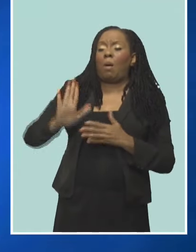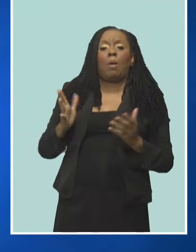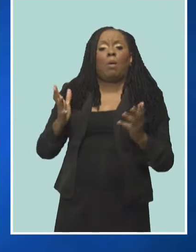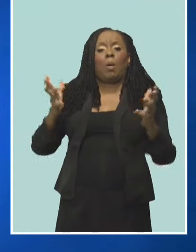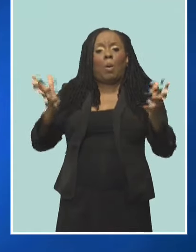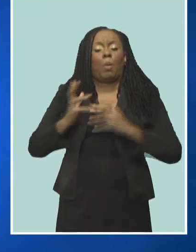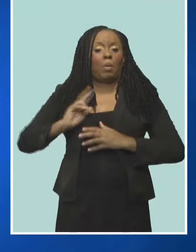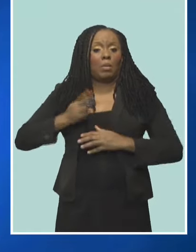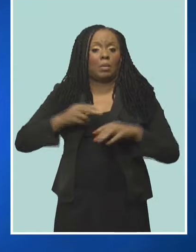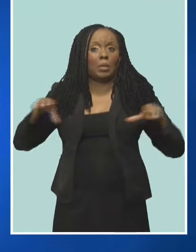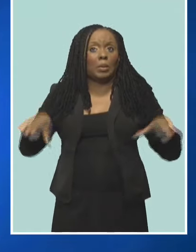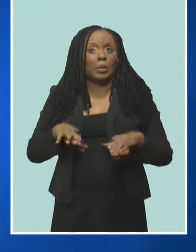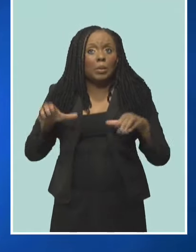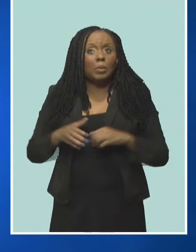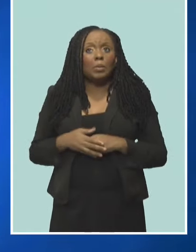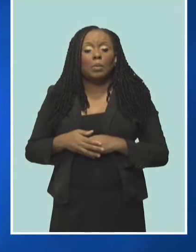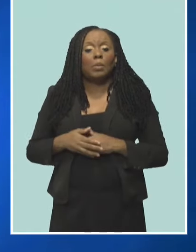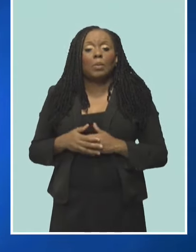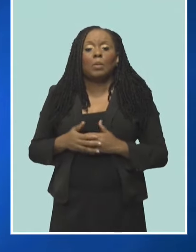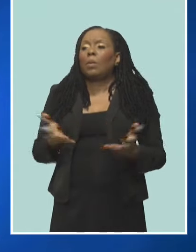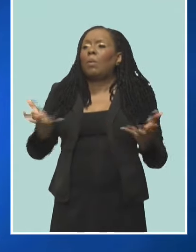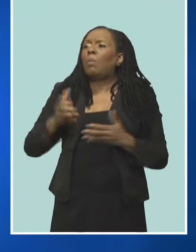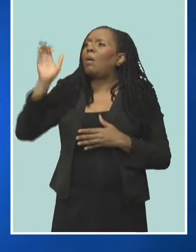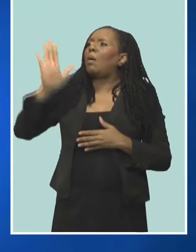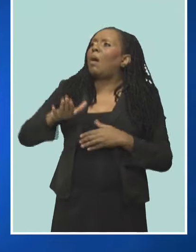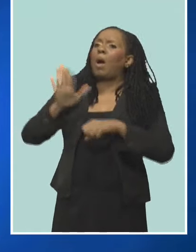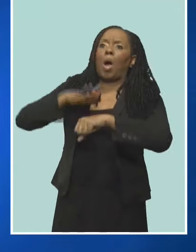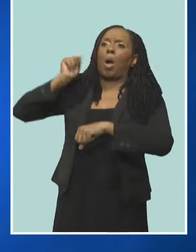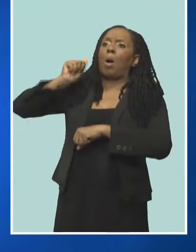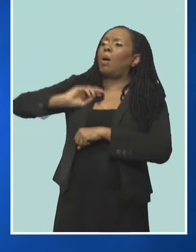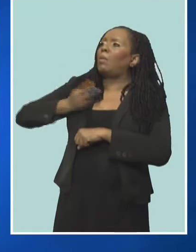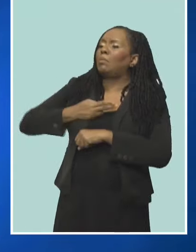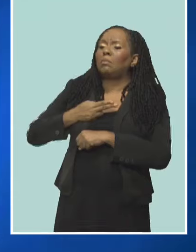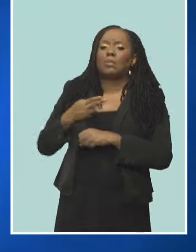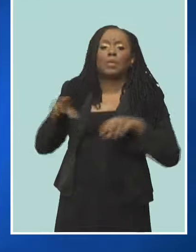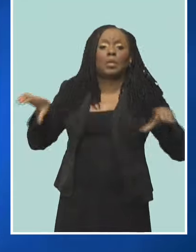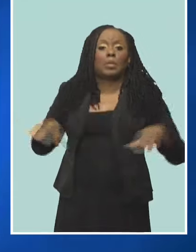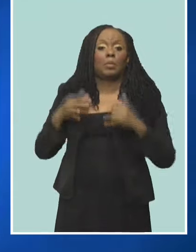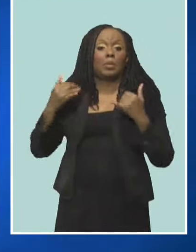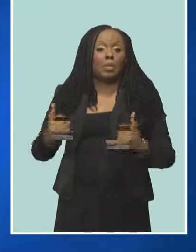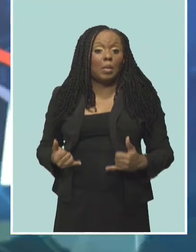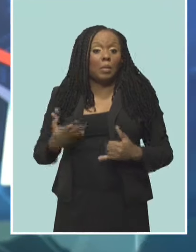now to offer during this anniversary year and the years ahead.